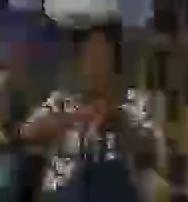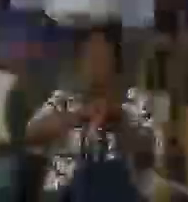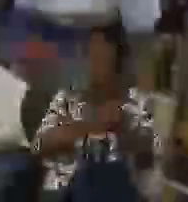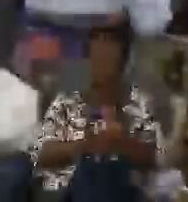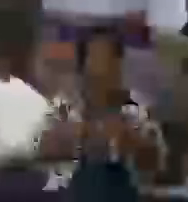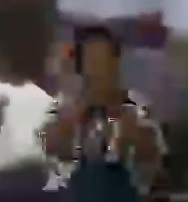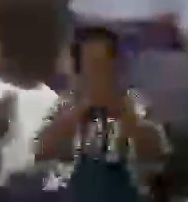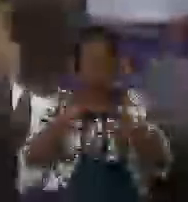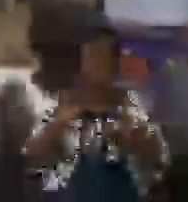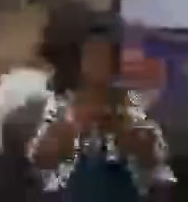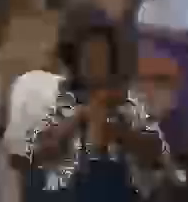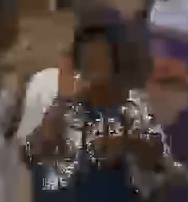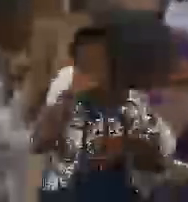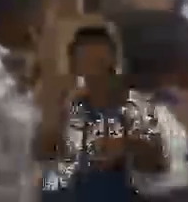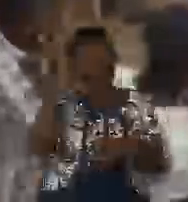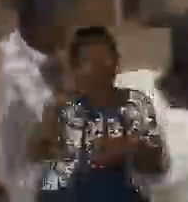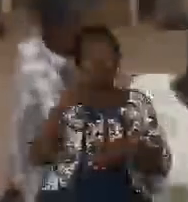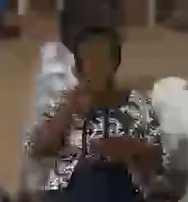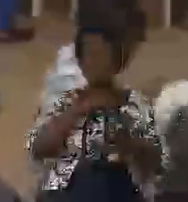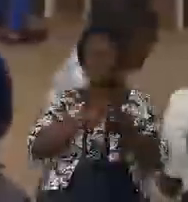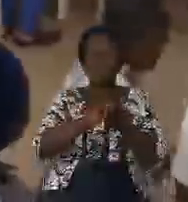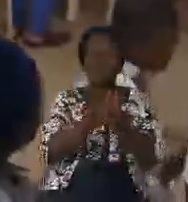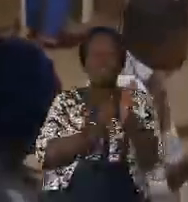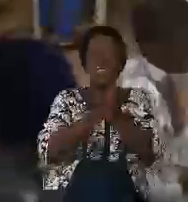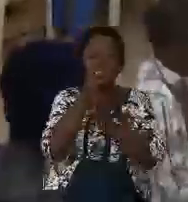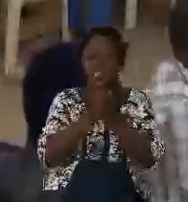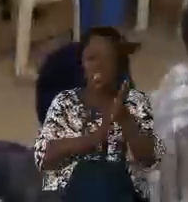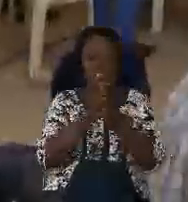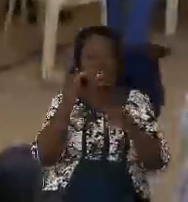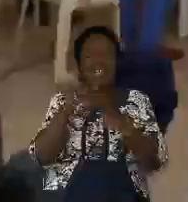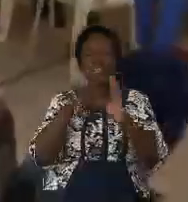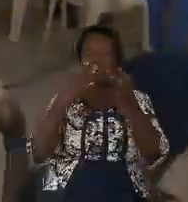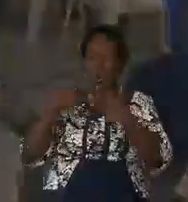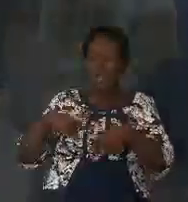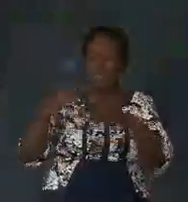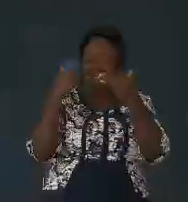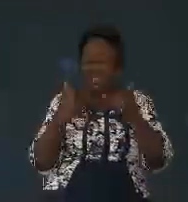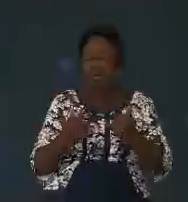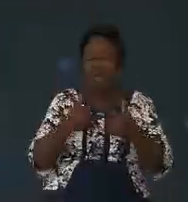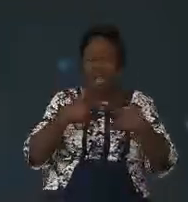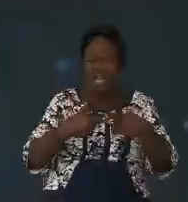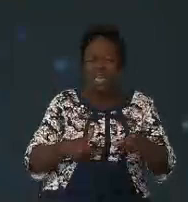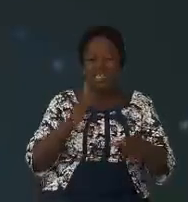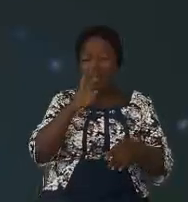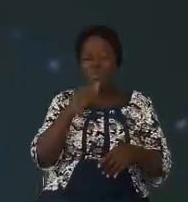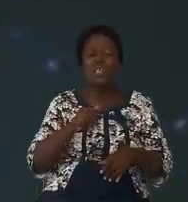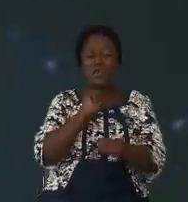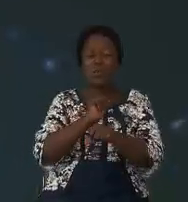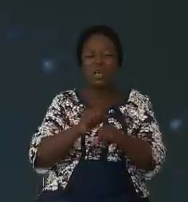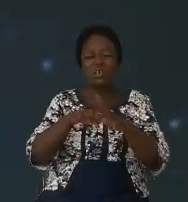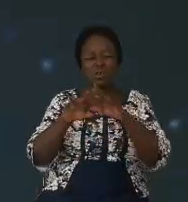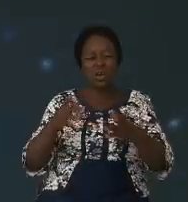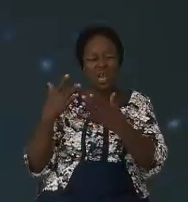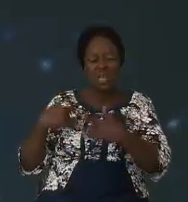Jesus' name. And those blessings you're seeking for, and those desires you have in your